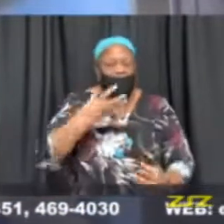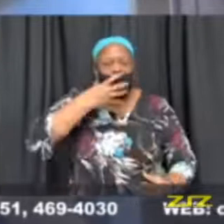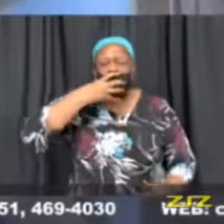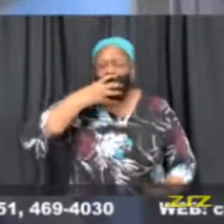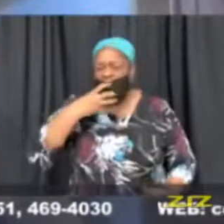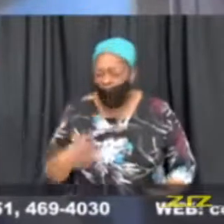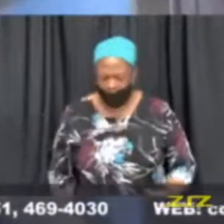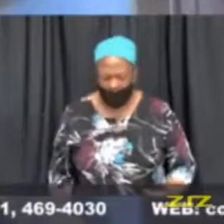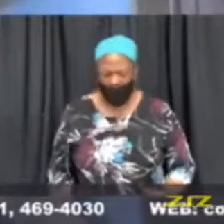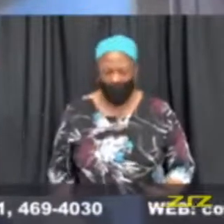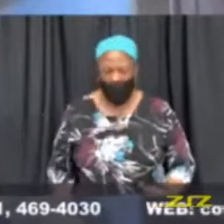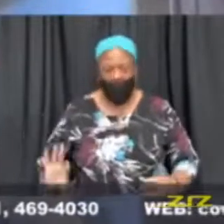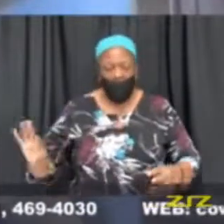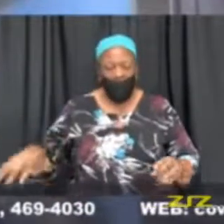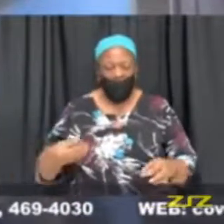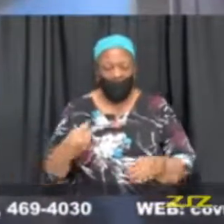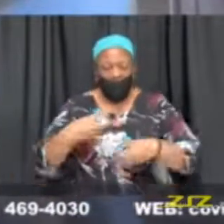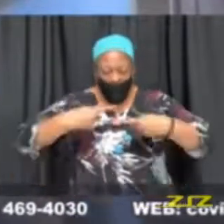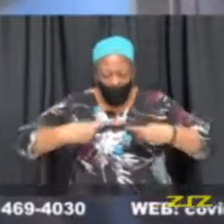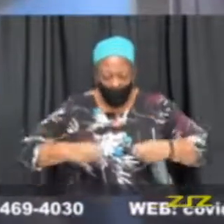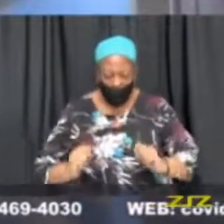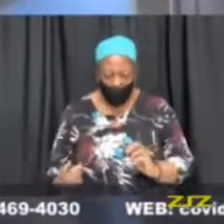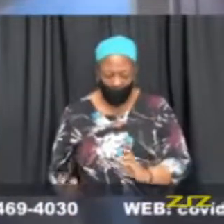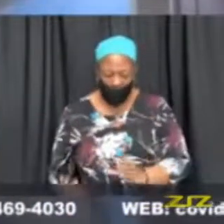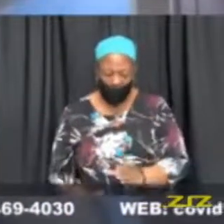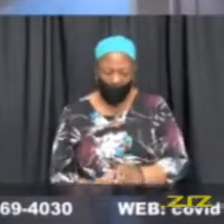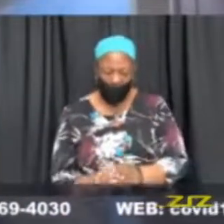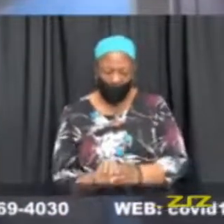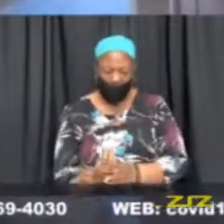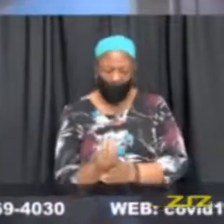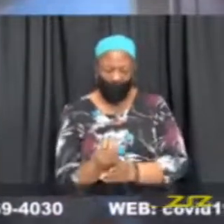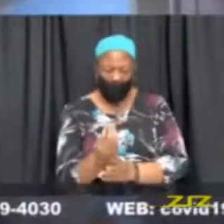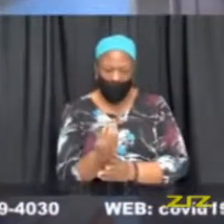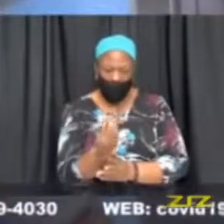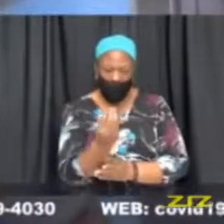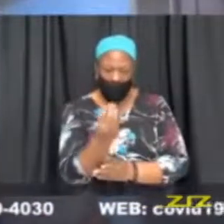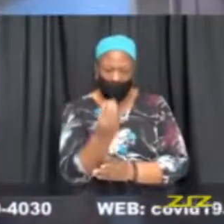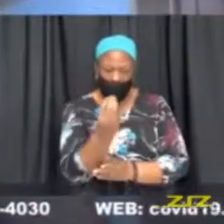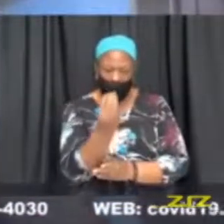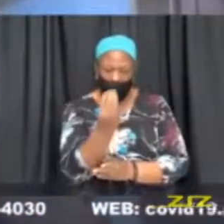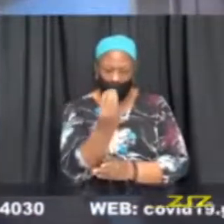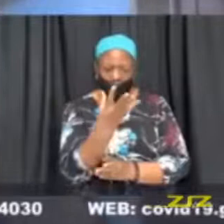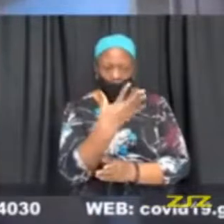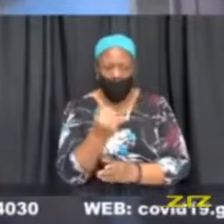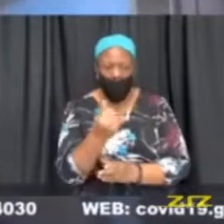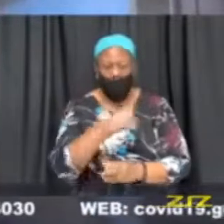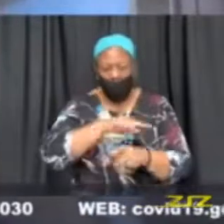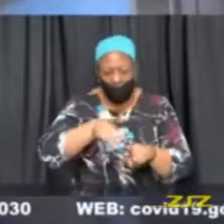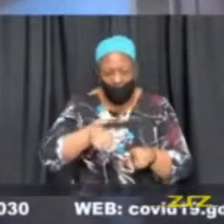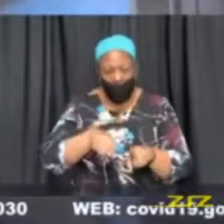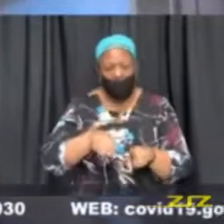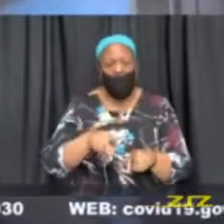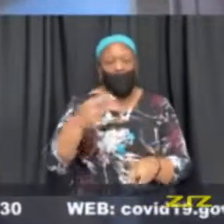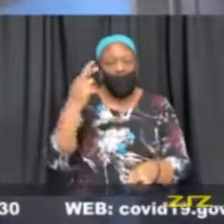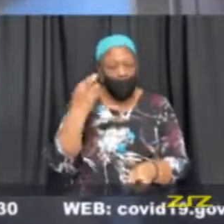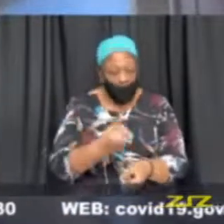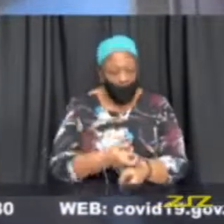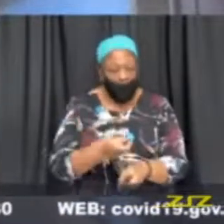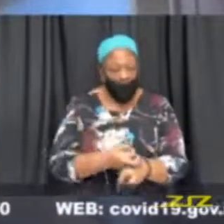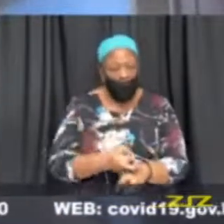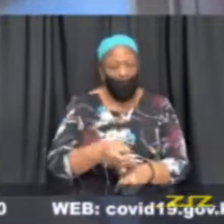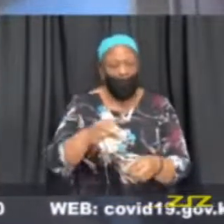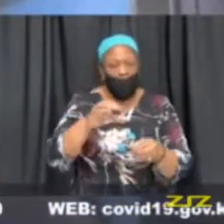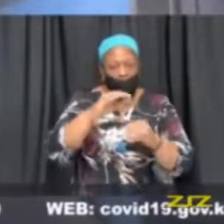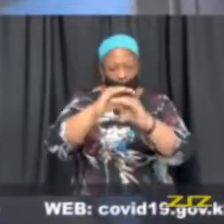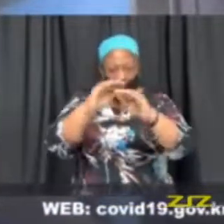provide forecasts and warnings. So in terms of the actual date, place, and time, that